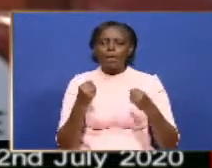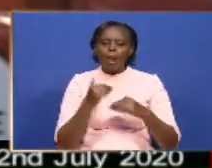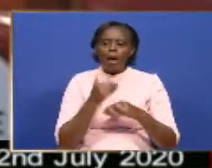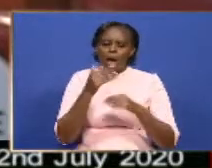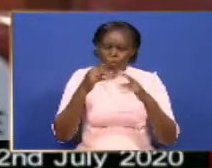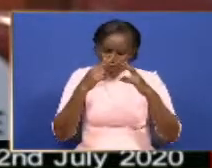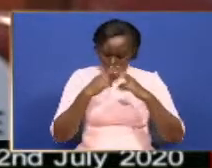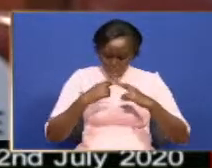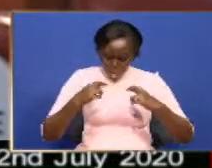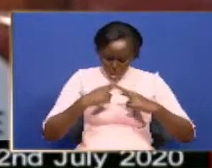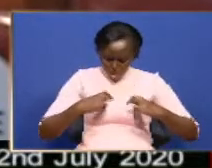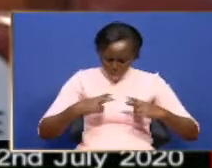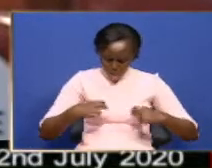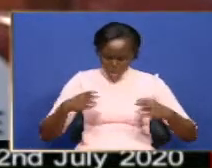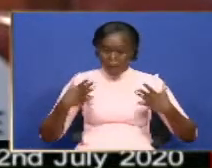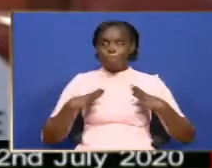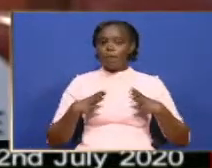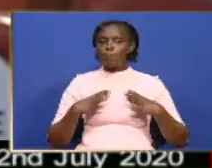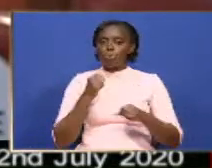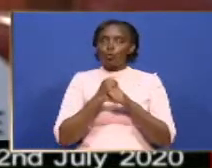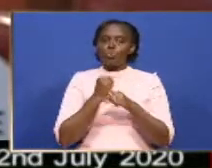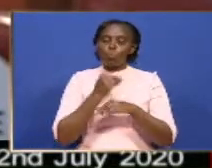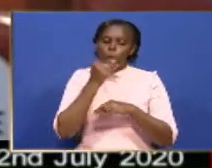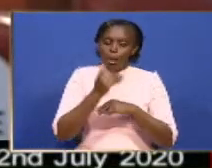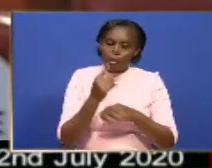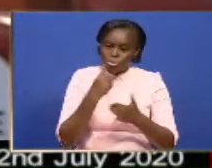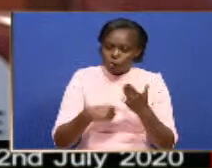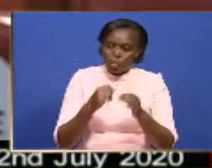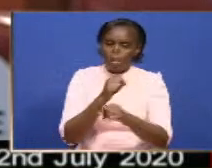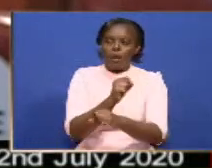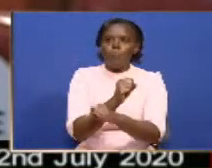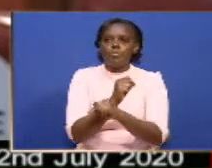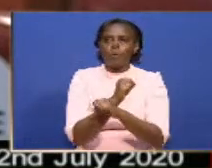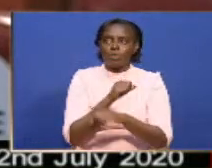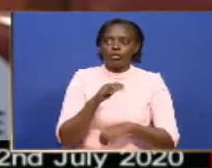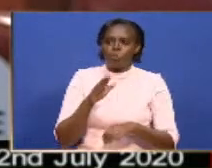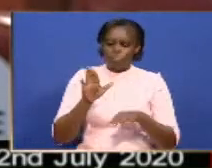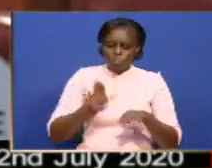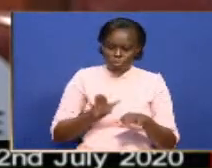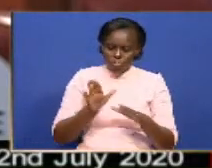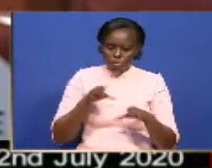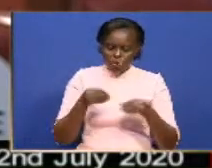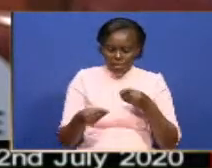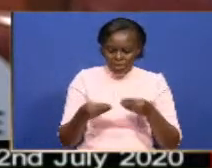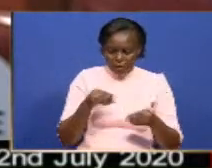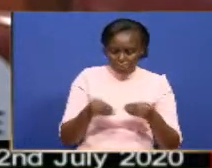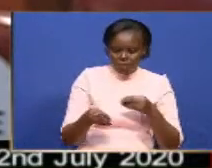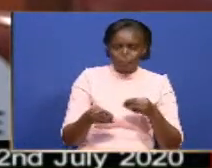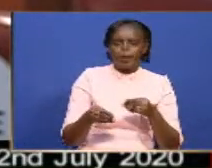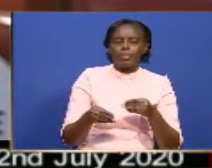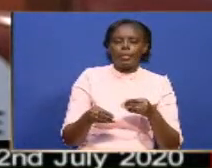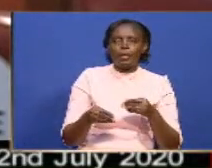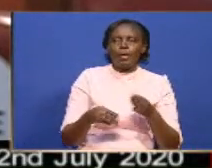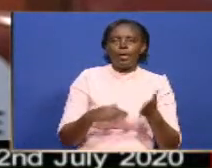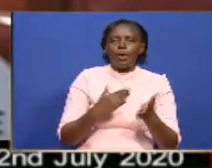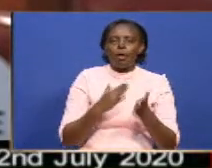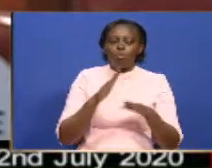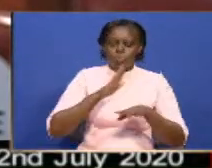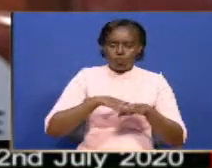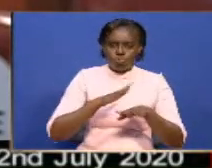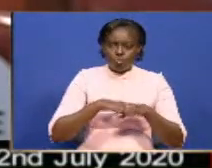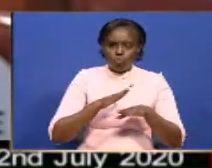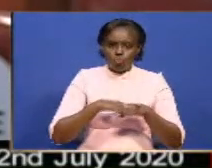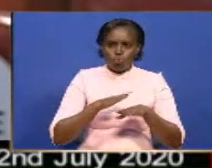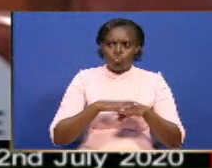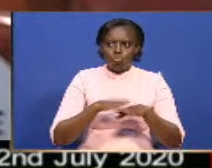screen them, what do you do? The protection of women, people with disability, is actually very good. But